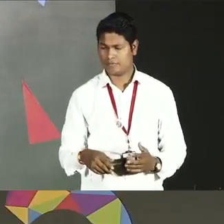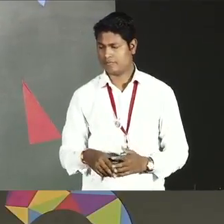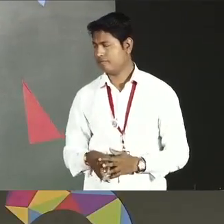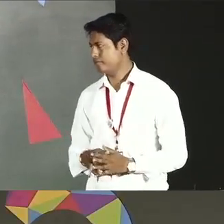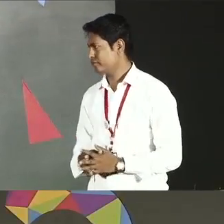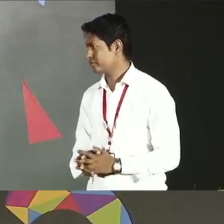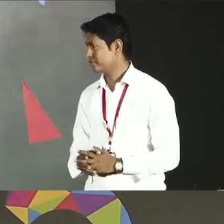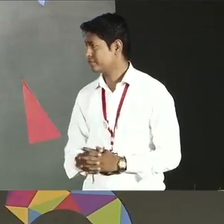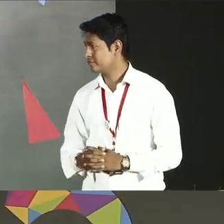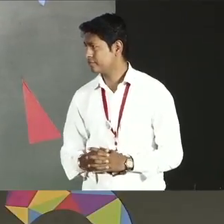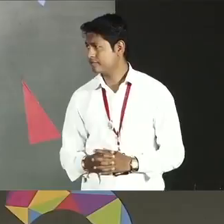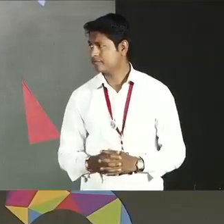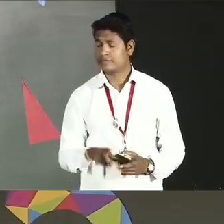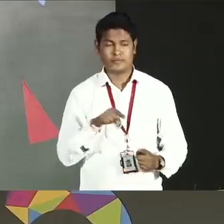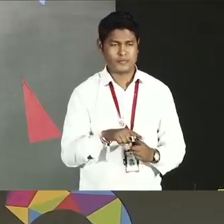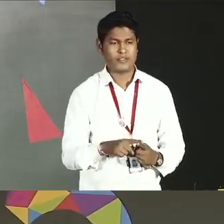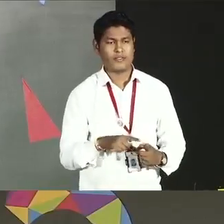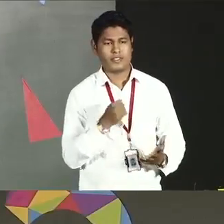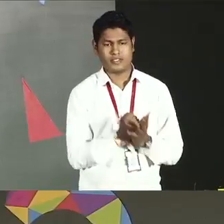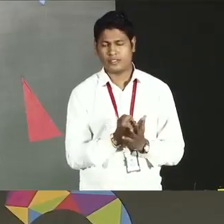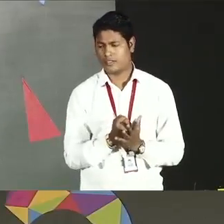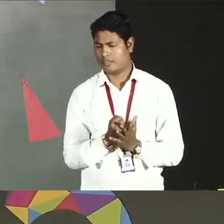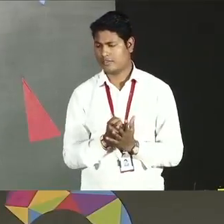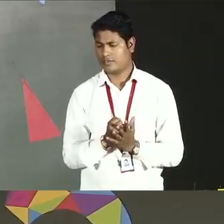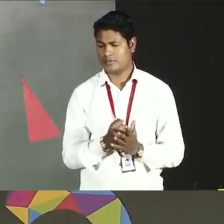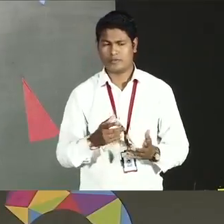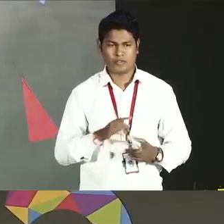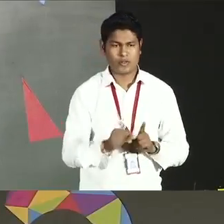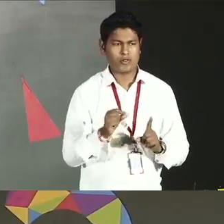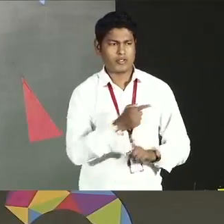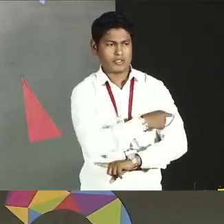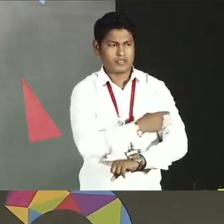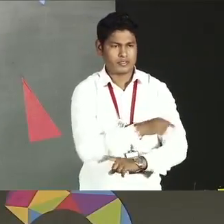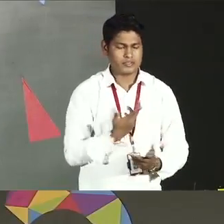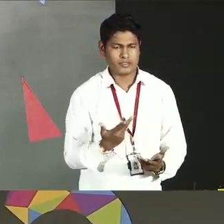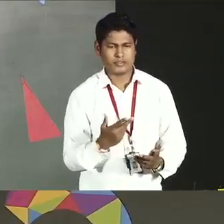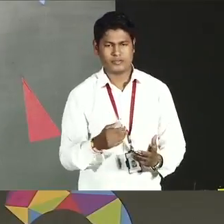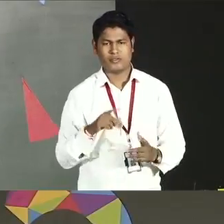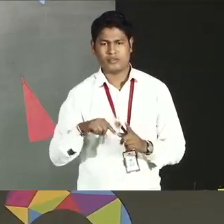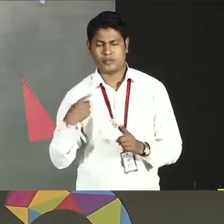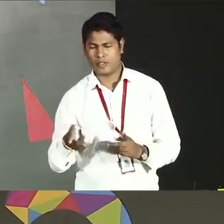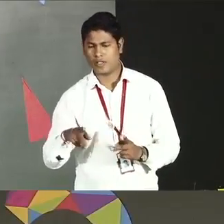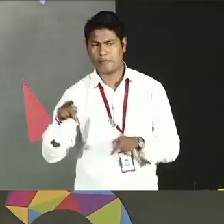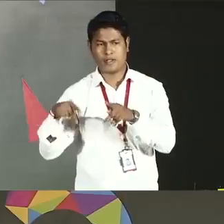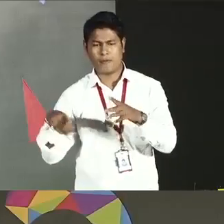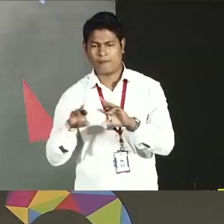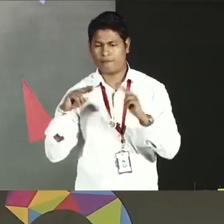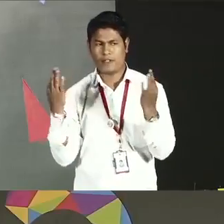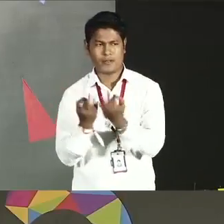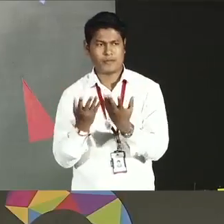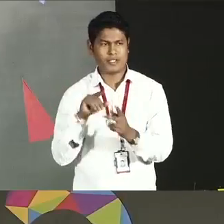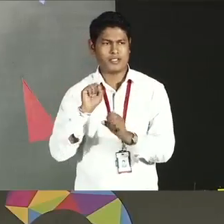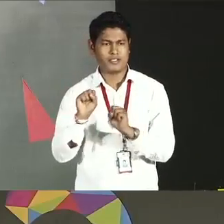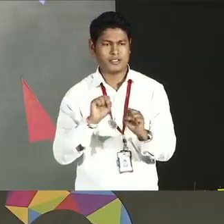studies have shown that the number one predictor of a child getting a diagnosis of autism or serious developmental delay